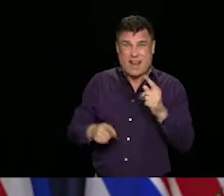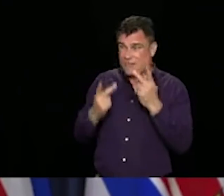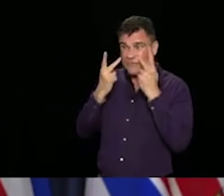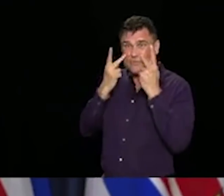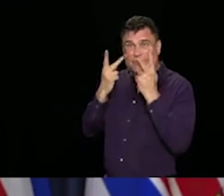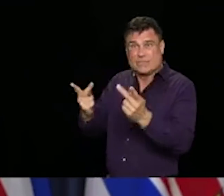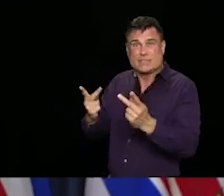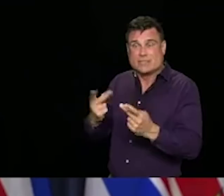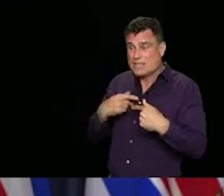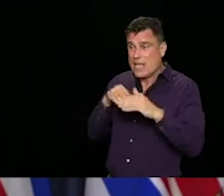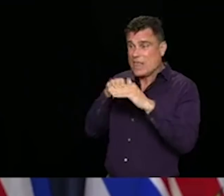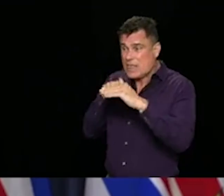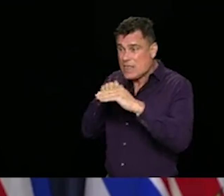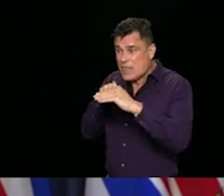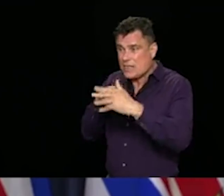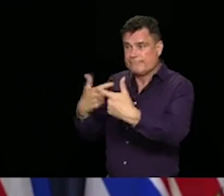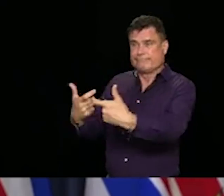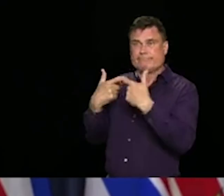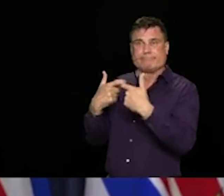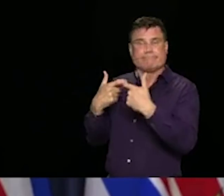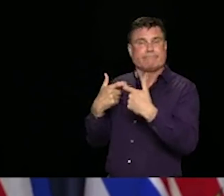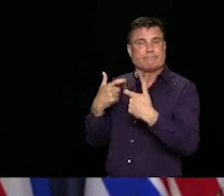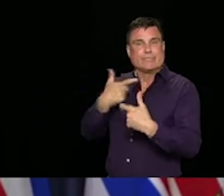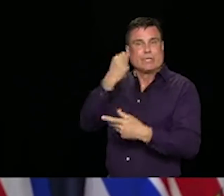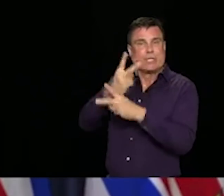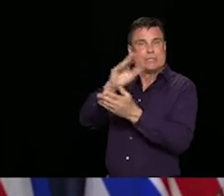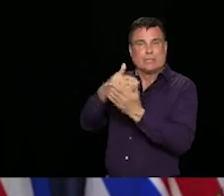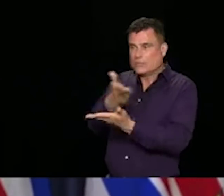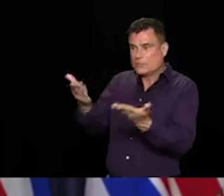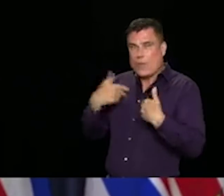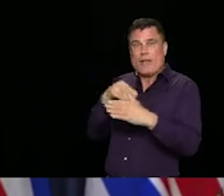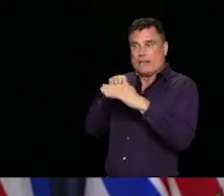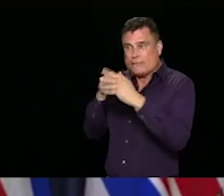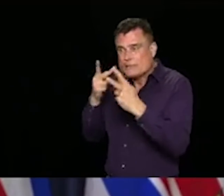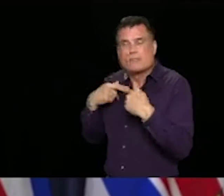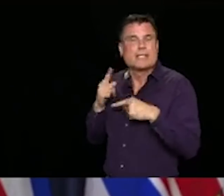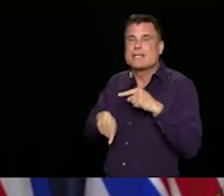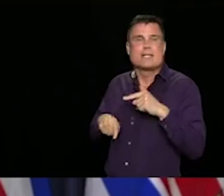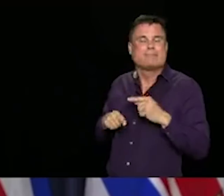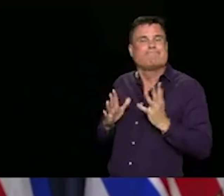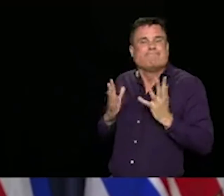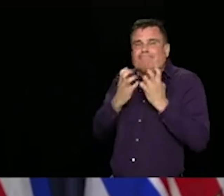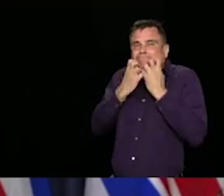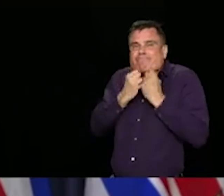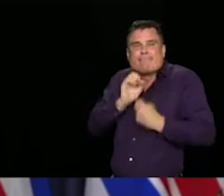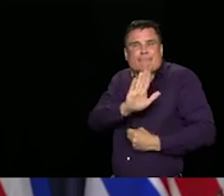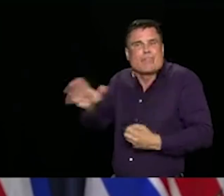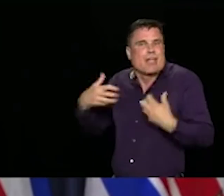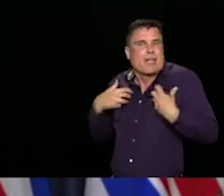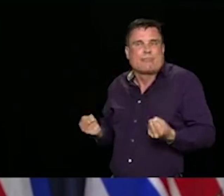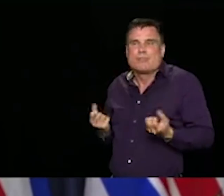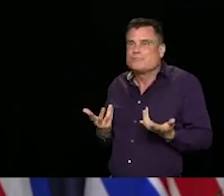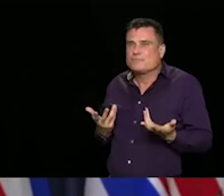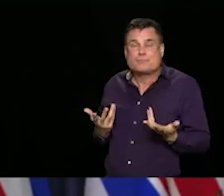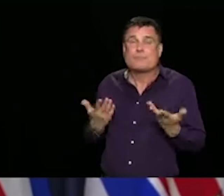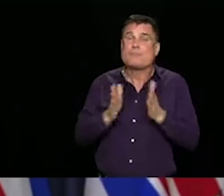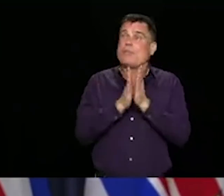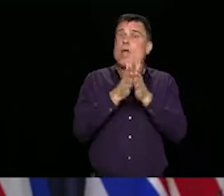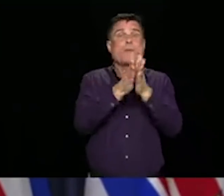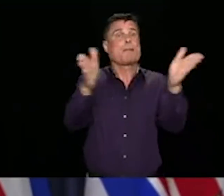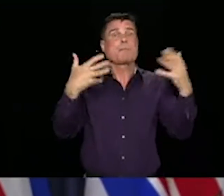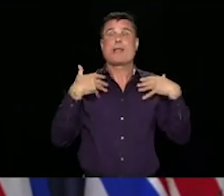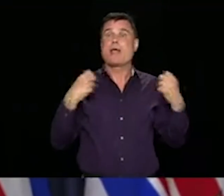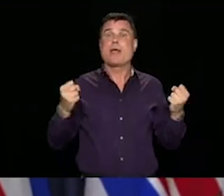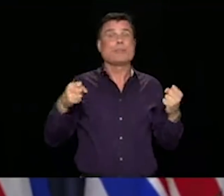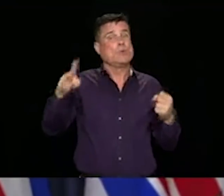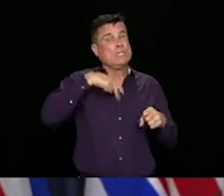possible to change those policies around visiting, although they're constantly being reviewed, because we know of the consequences